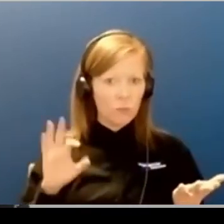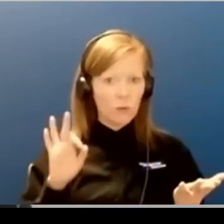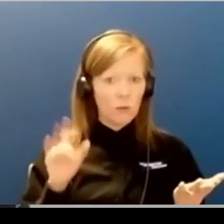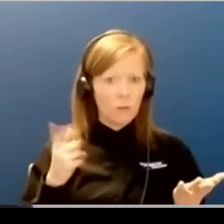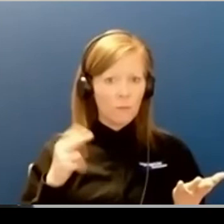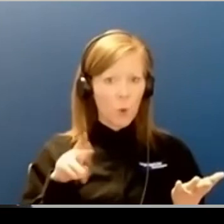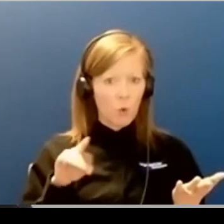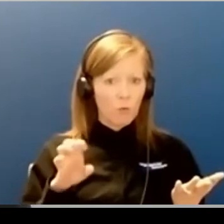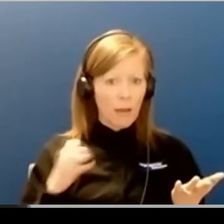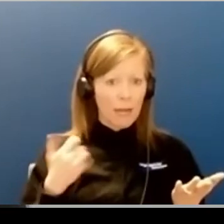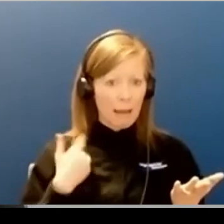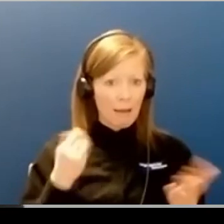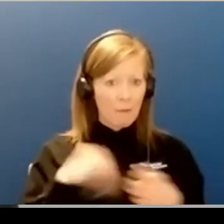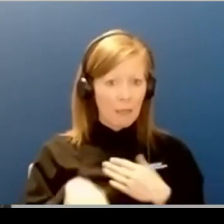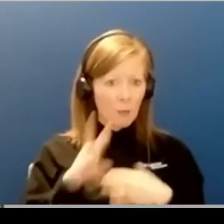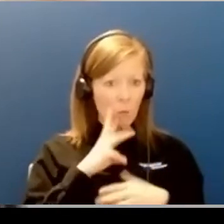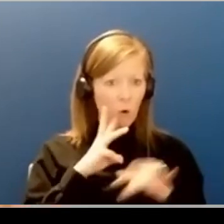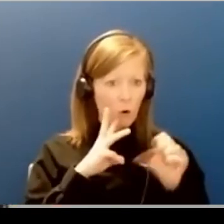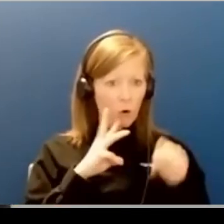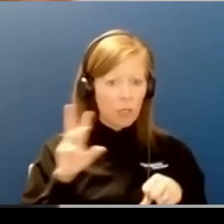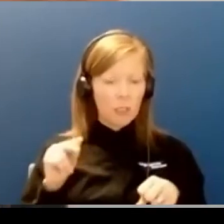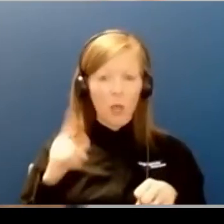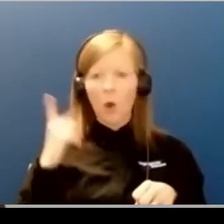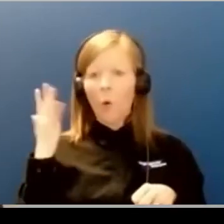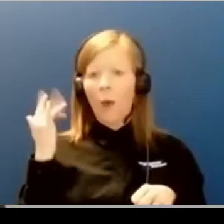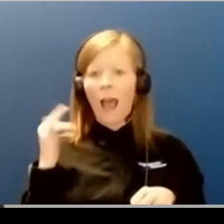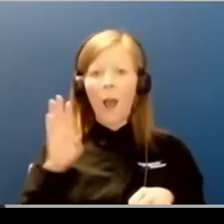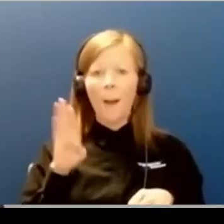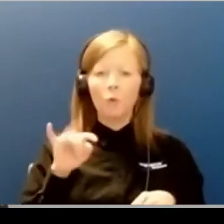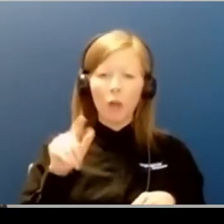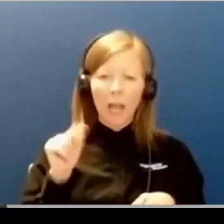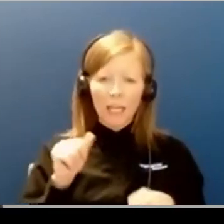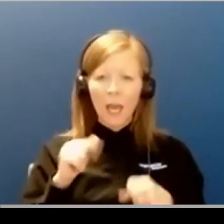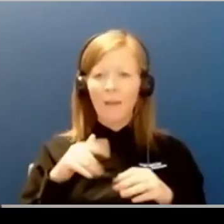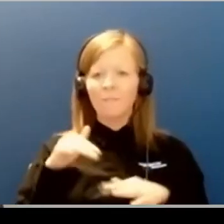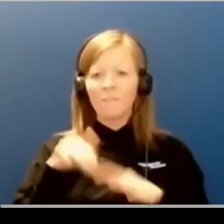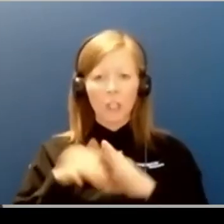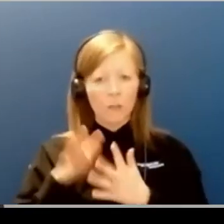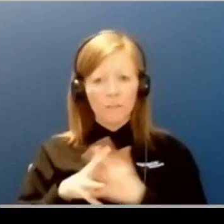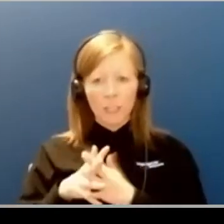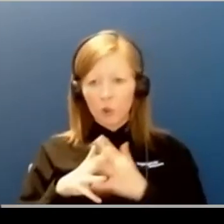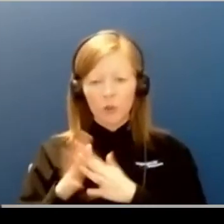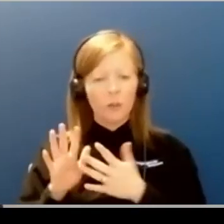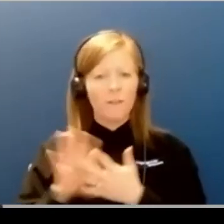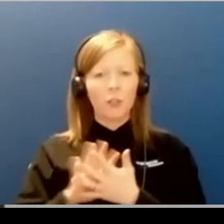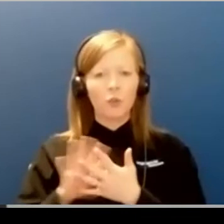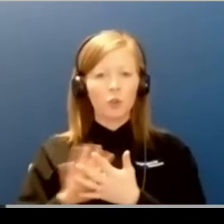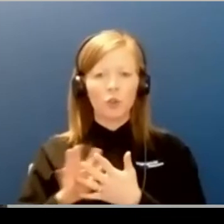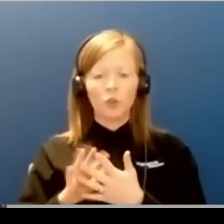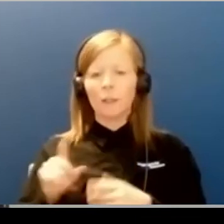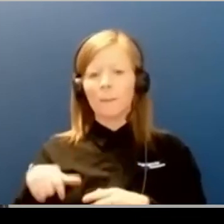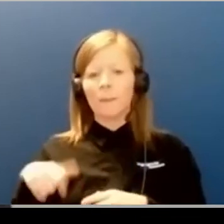in your water, because you know what, all the filters, Brita filters, are not going to